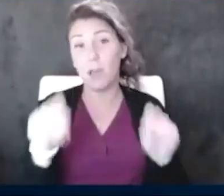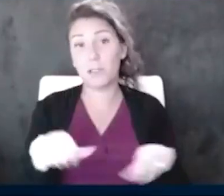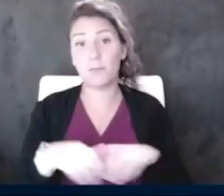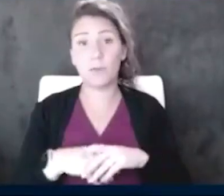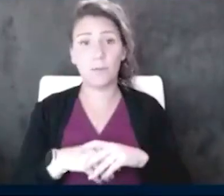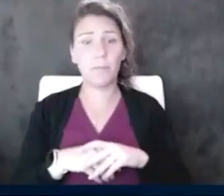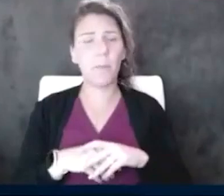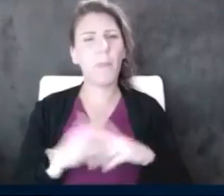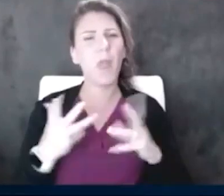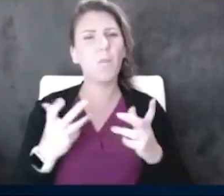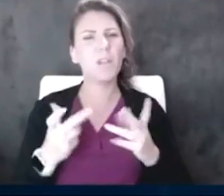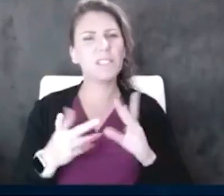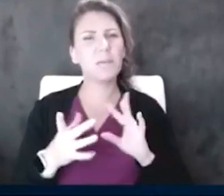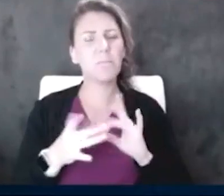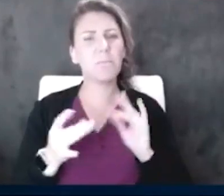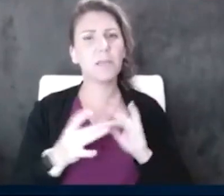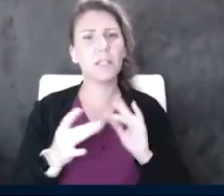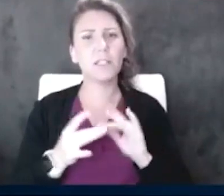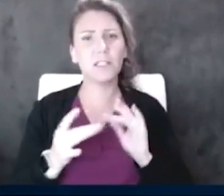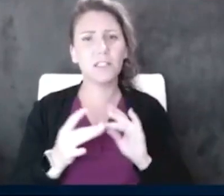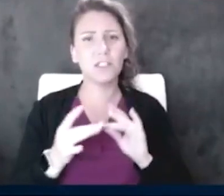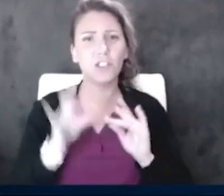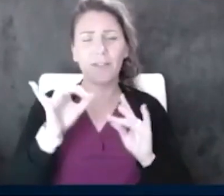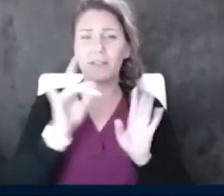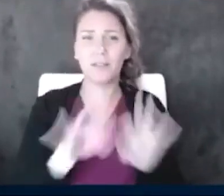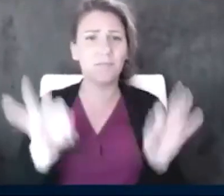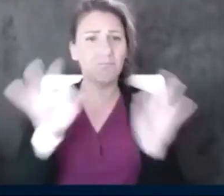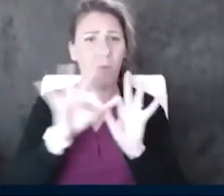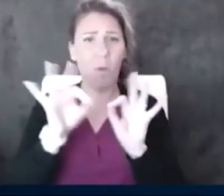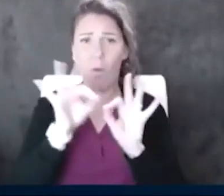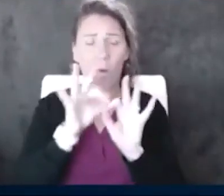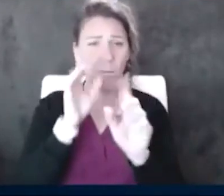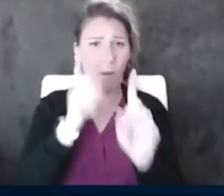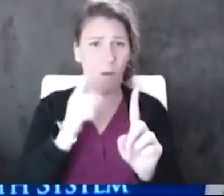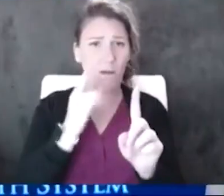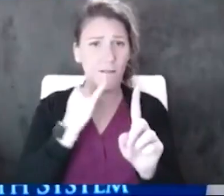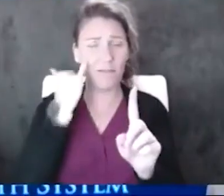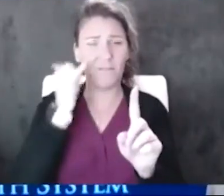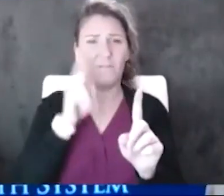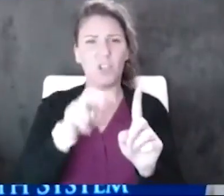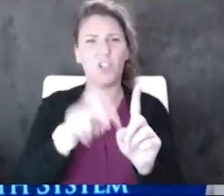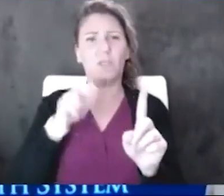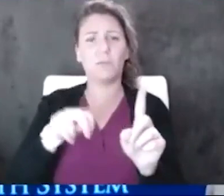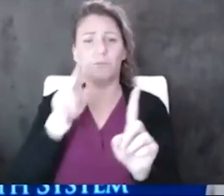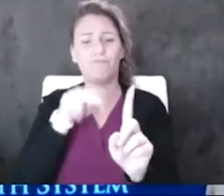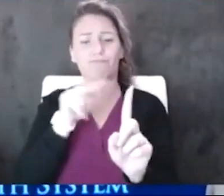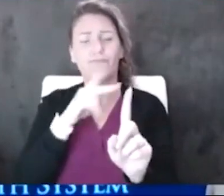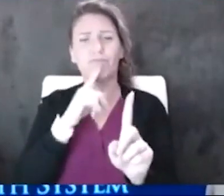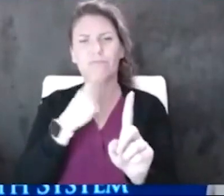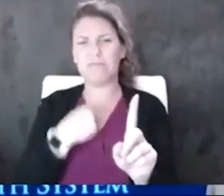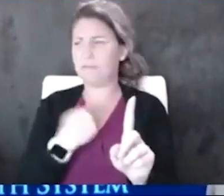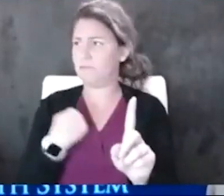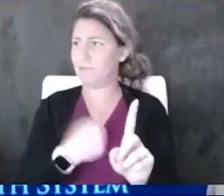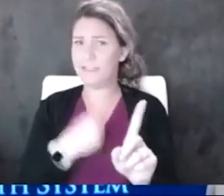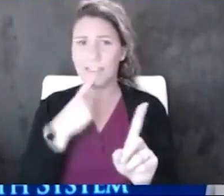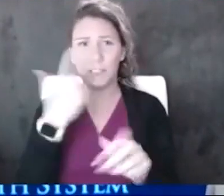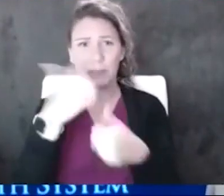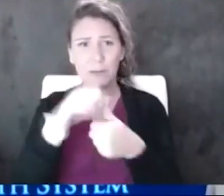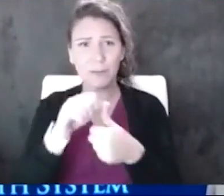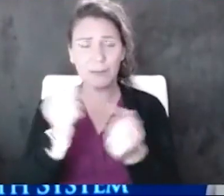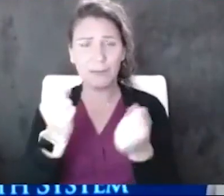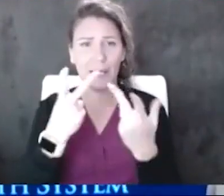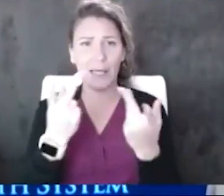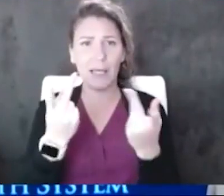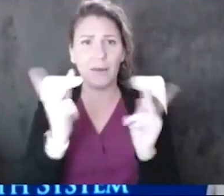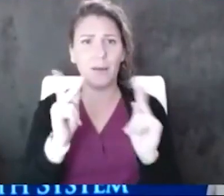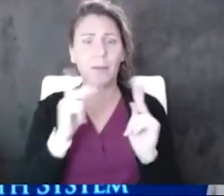just I think that's a really important point, and I think if you step back and say to us, remember we didn't have a lot of people vaccinated, and we were